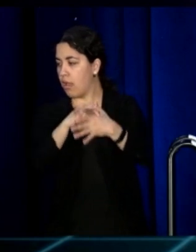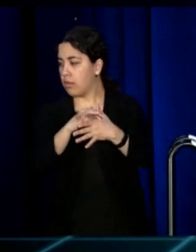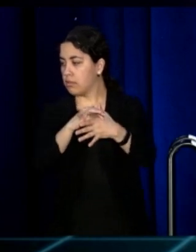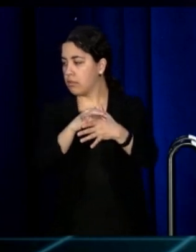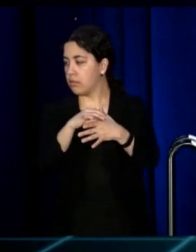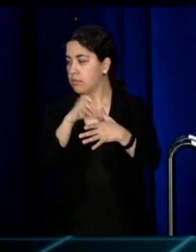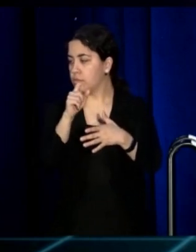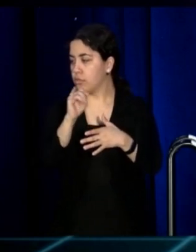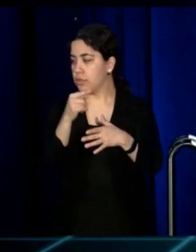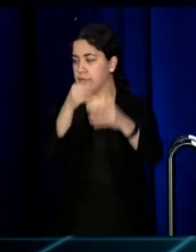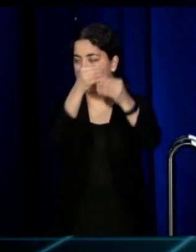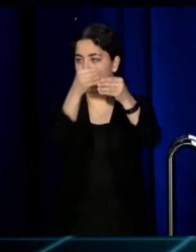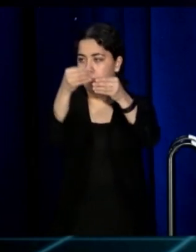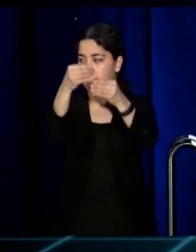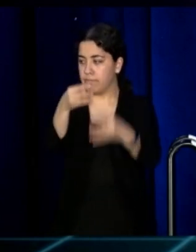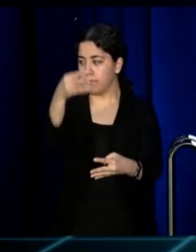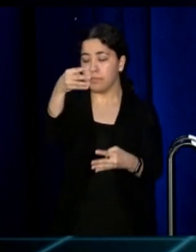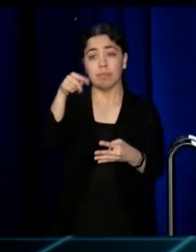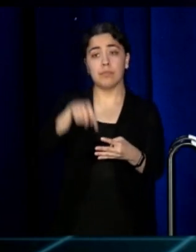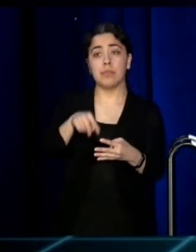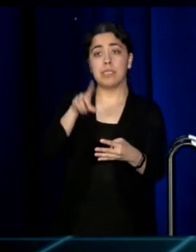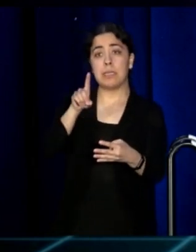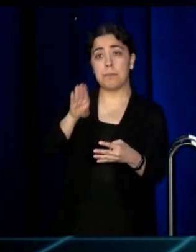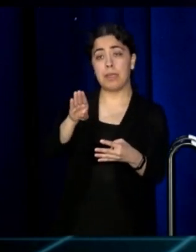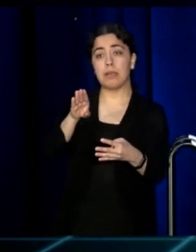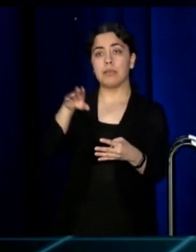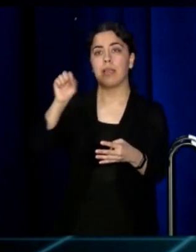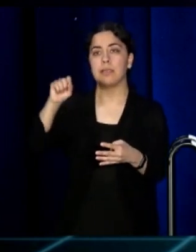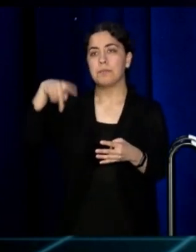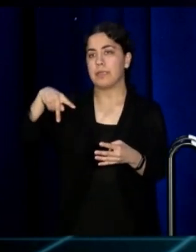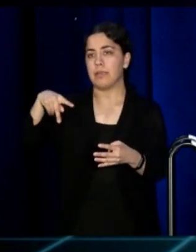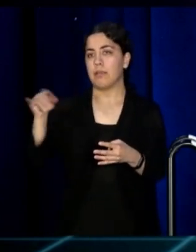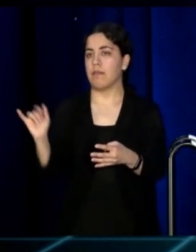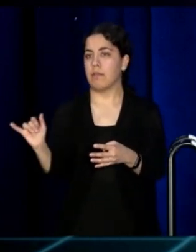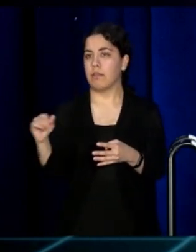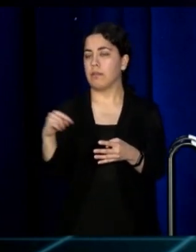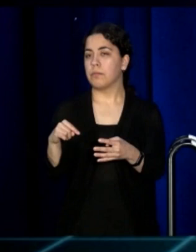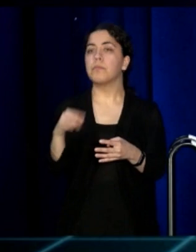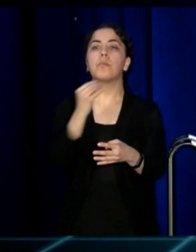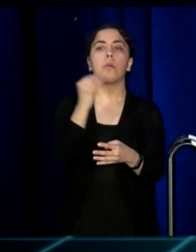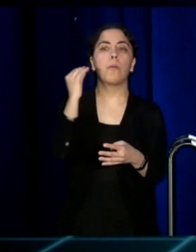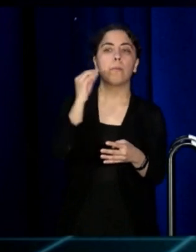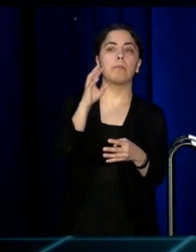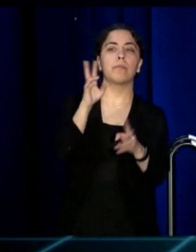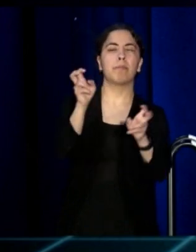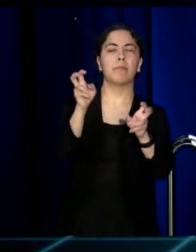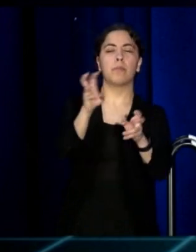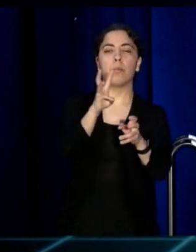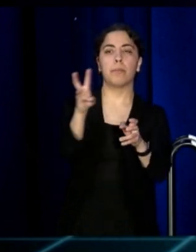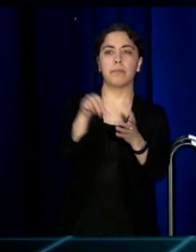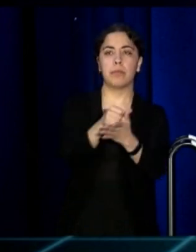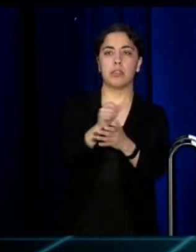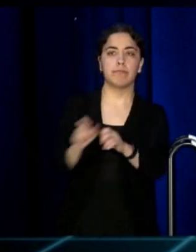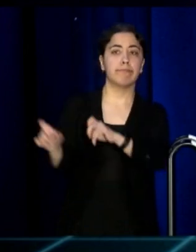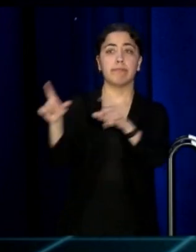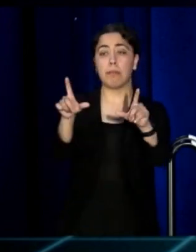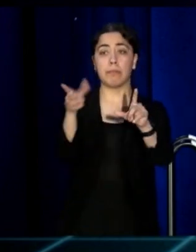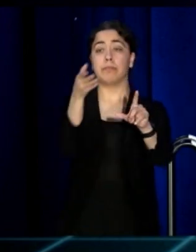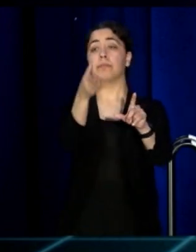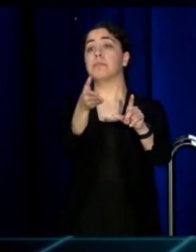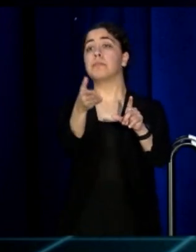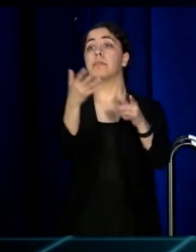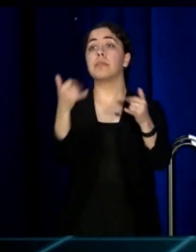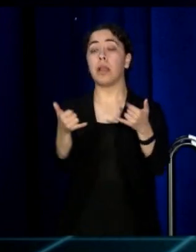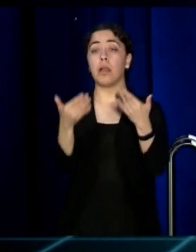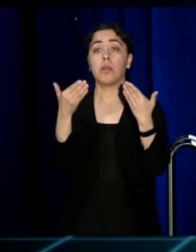have an SQLite database. So here we're at the home page. Let's go ahead and